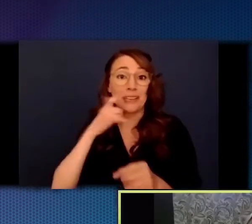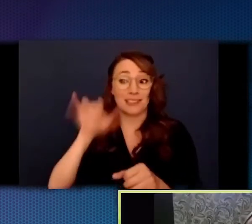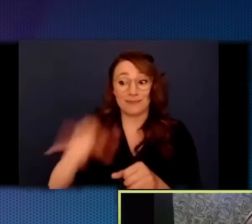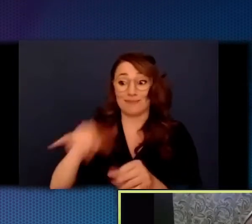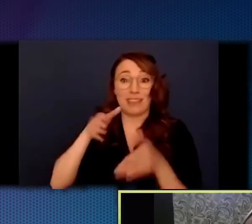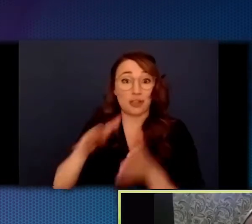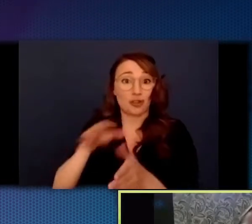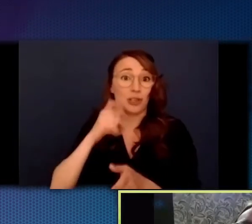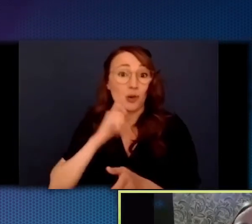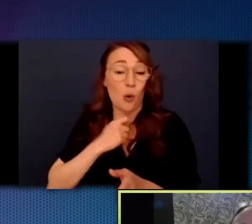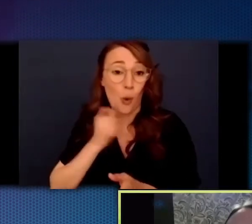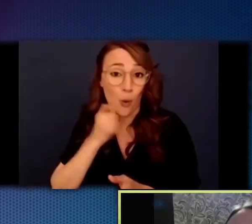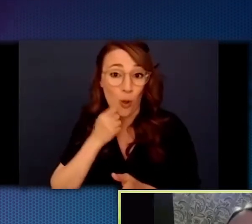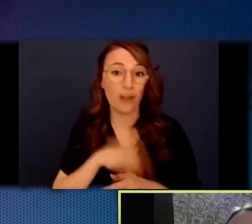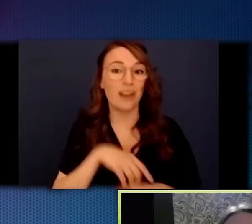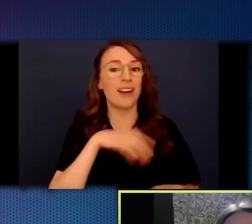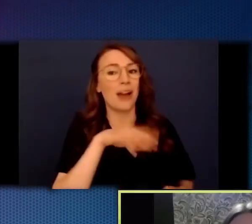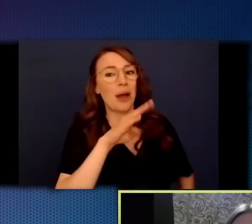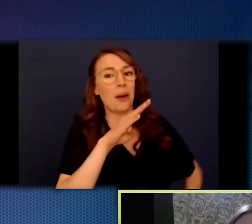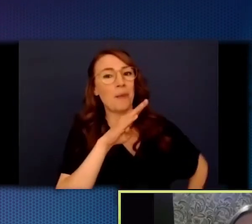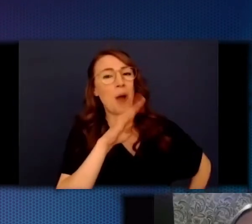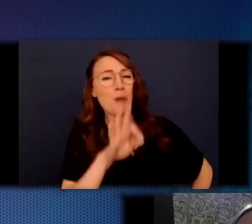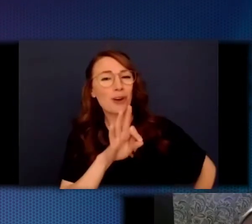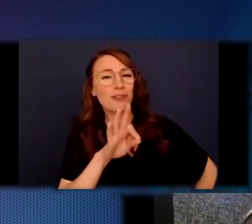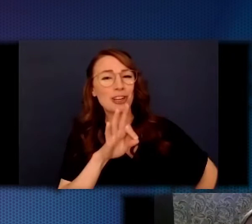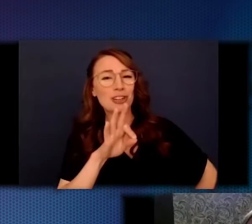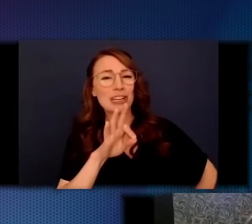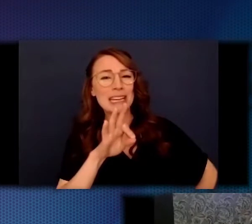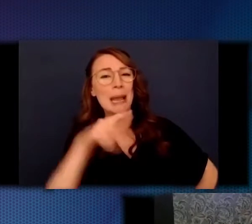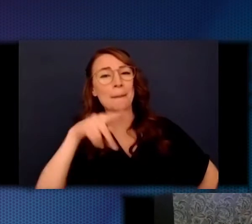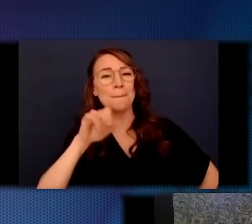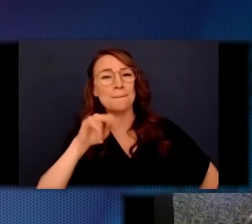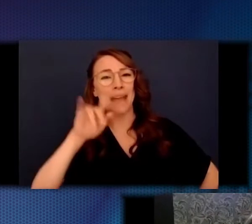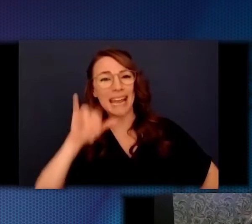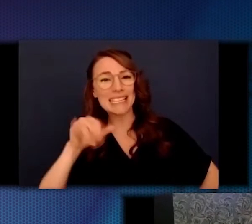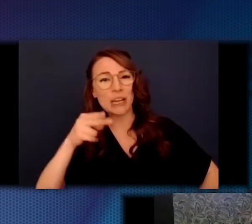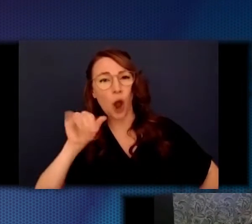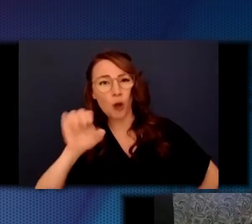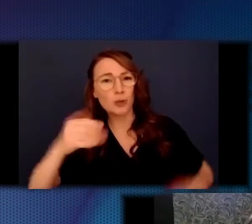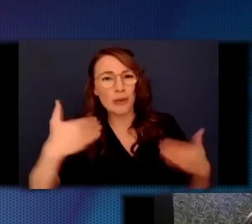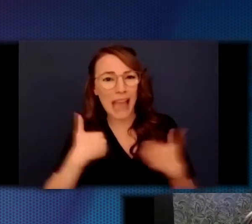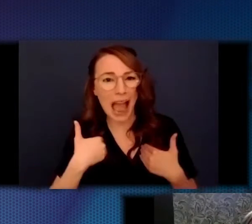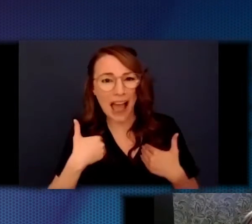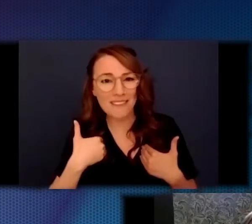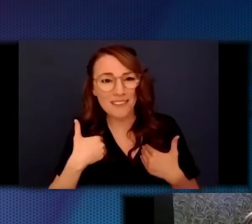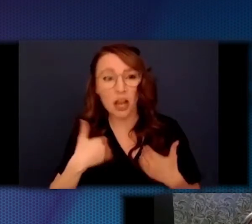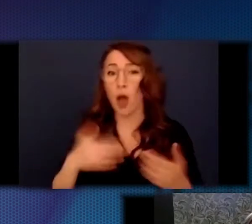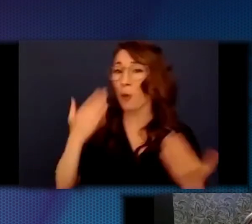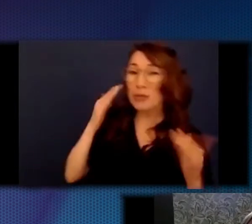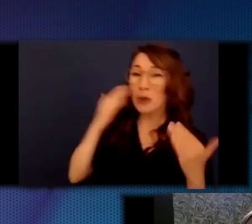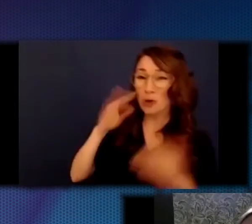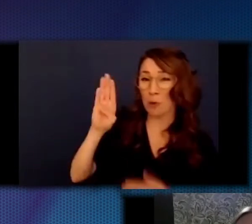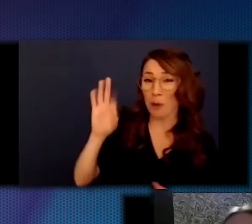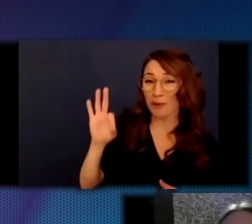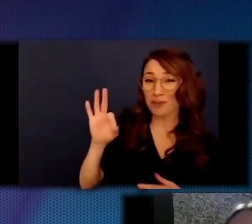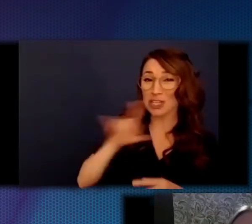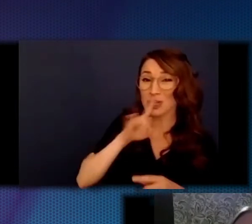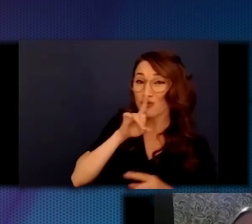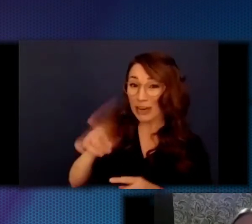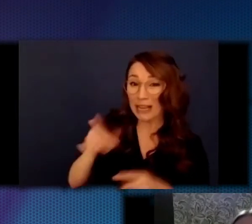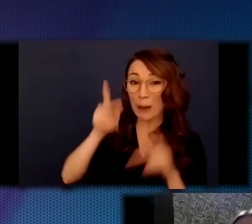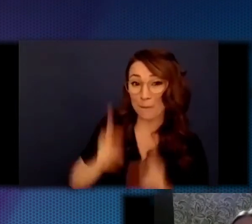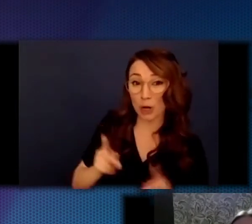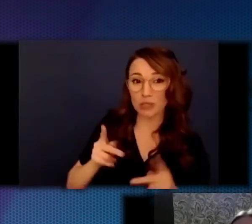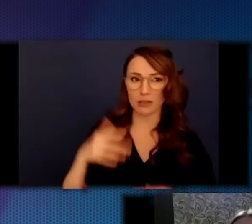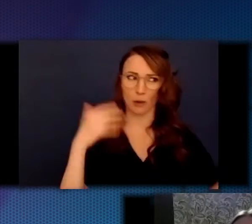There's Barbara Fritchie pantyhose. Come on. We don't even know if Barbara Fritchie was a real person. Wow. She does